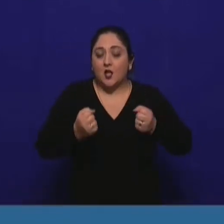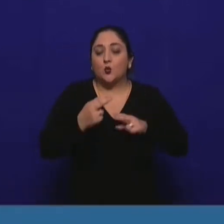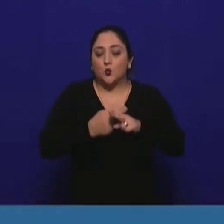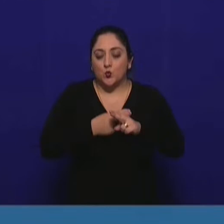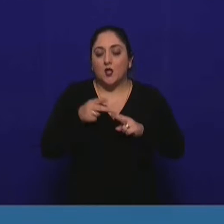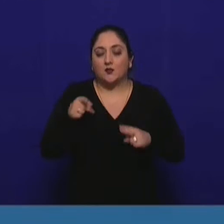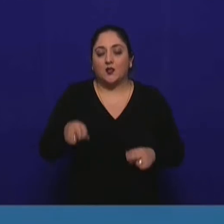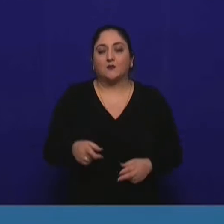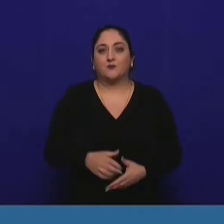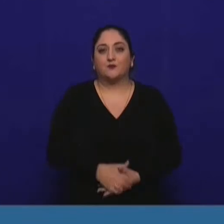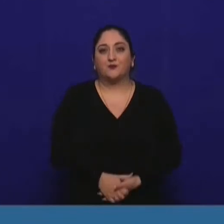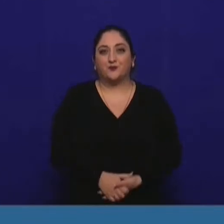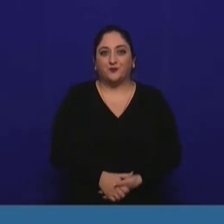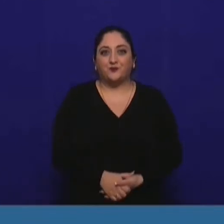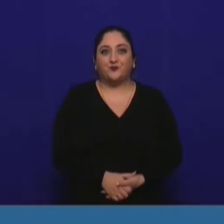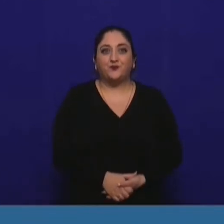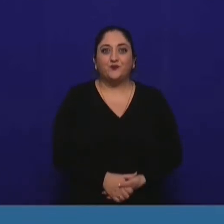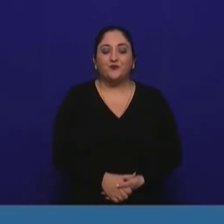bżonn.